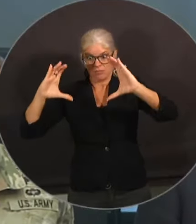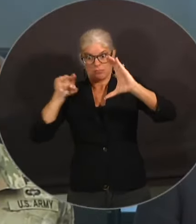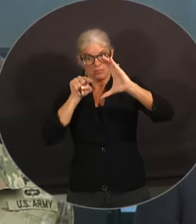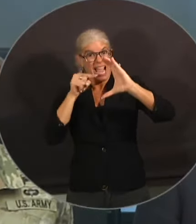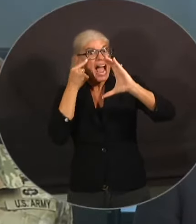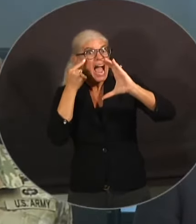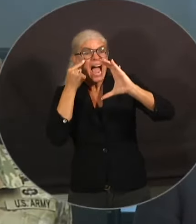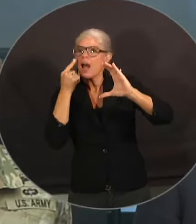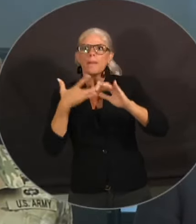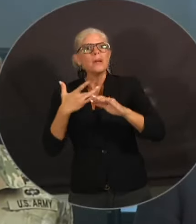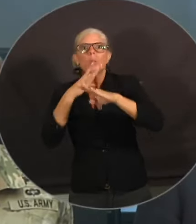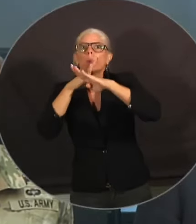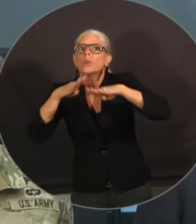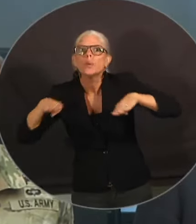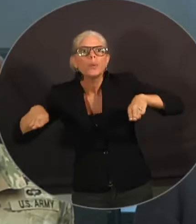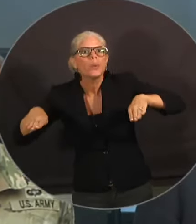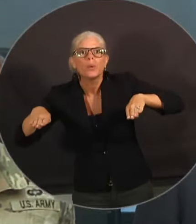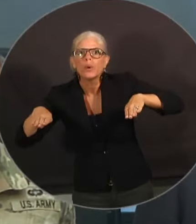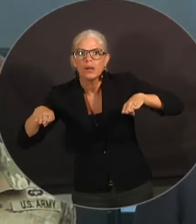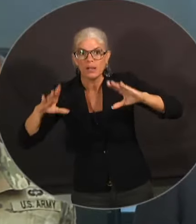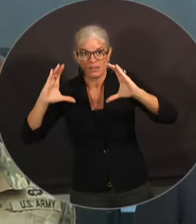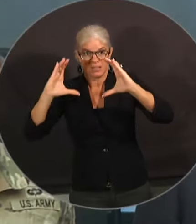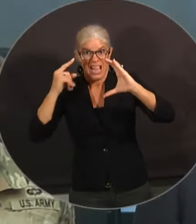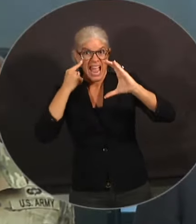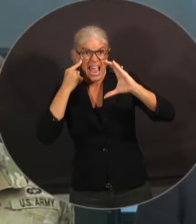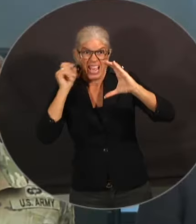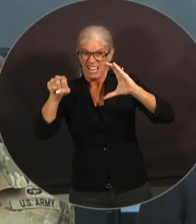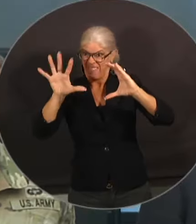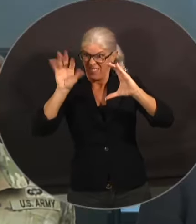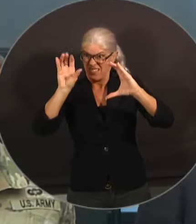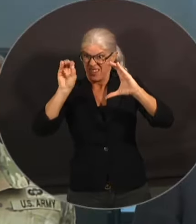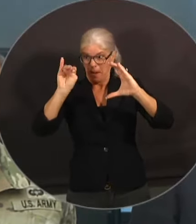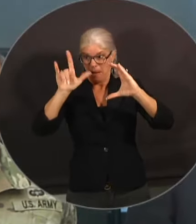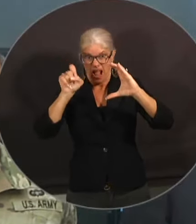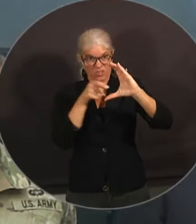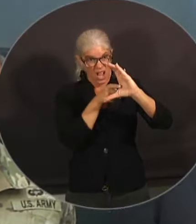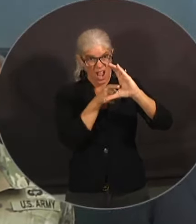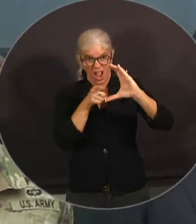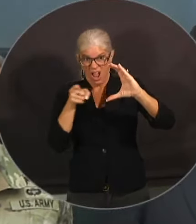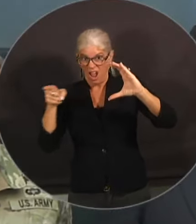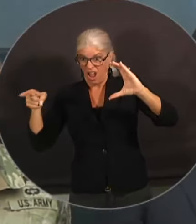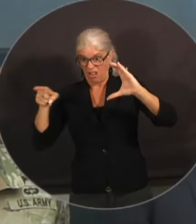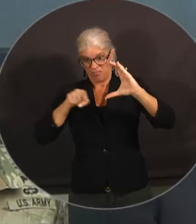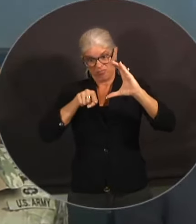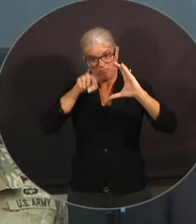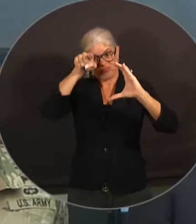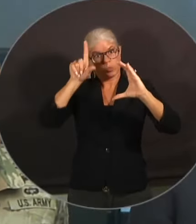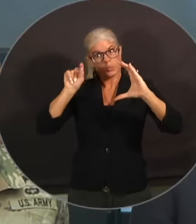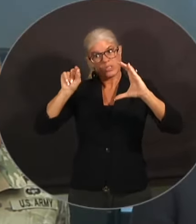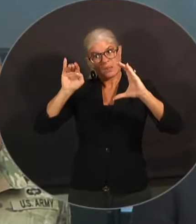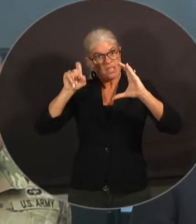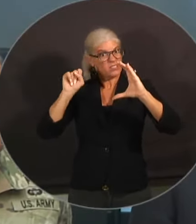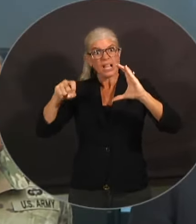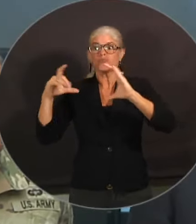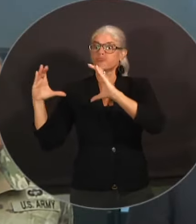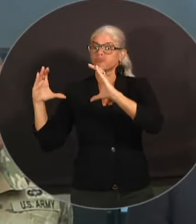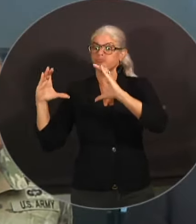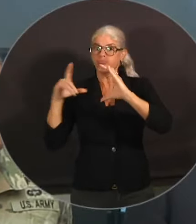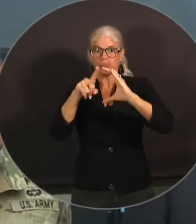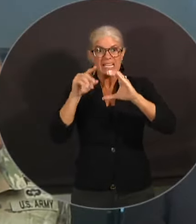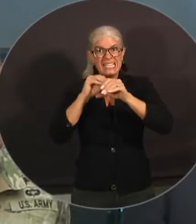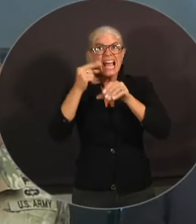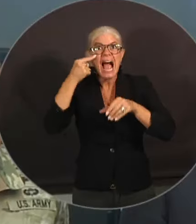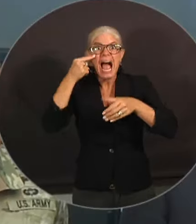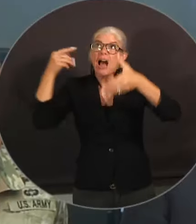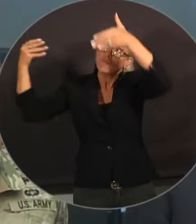eye is projected to be anywhere from 50 miles wide to 20 miles wide. But again, if it's moving at 21 miles an hour and it's a